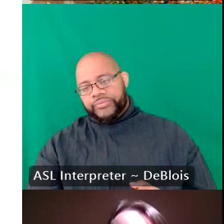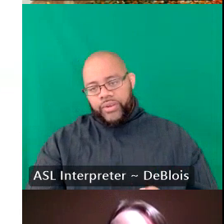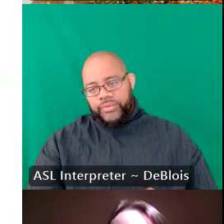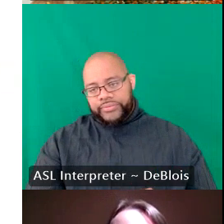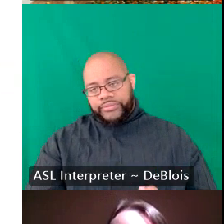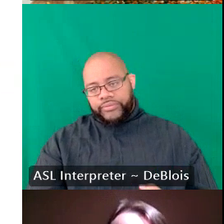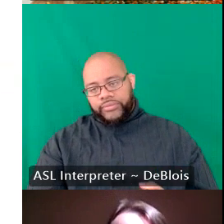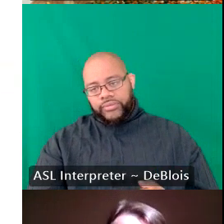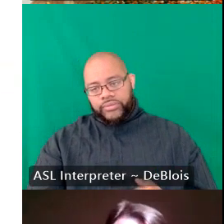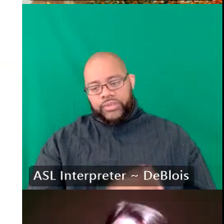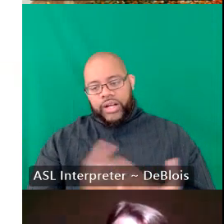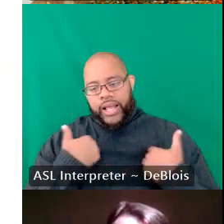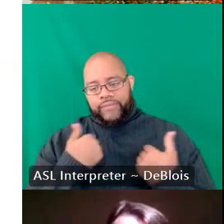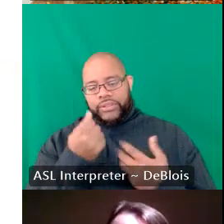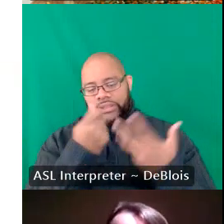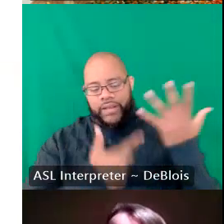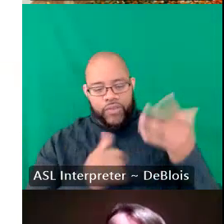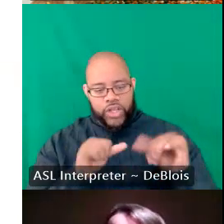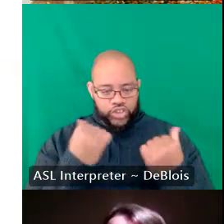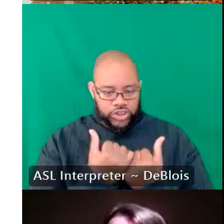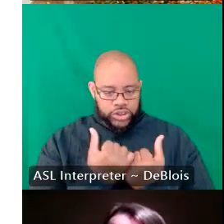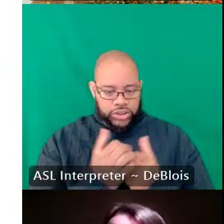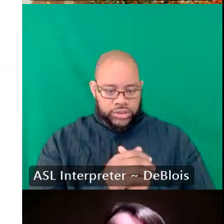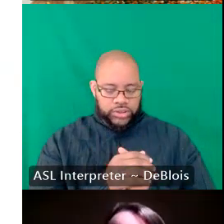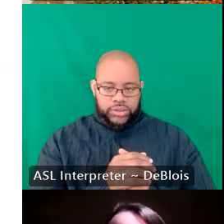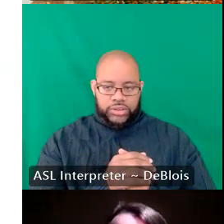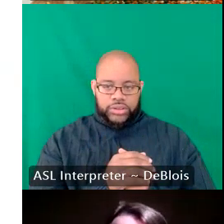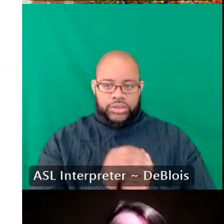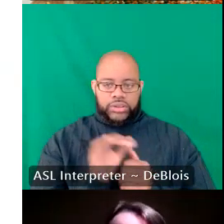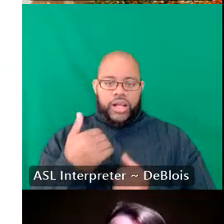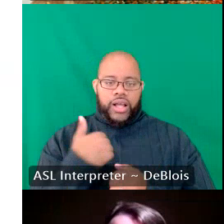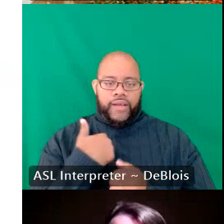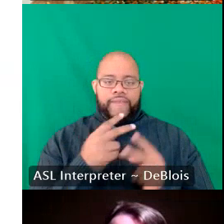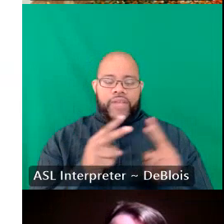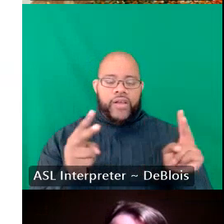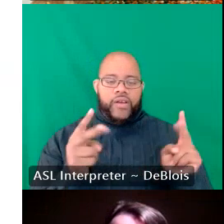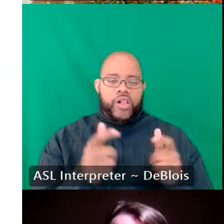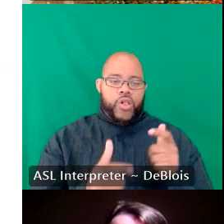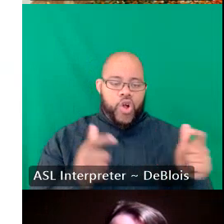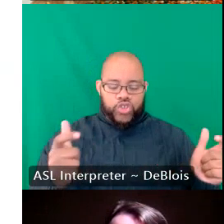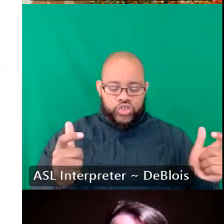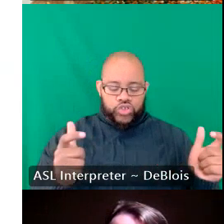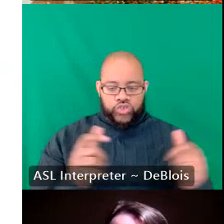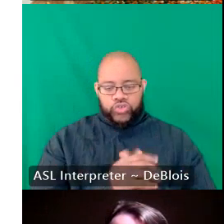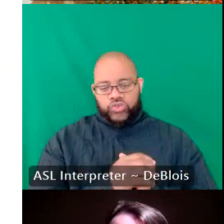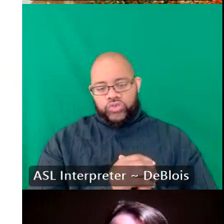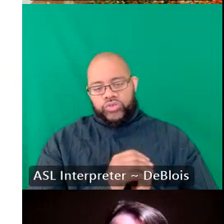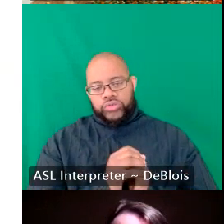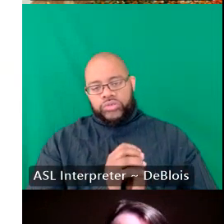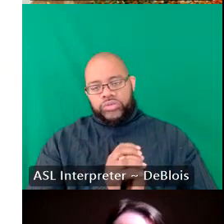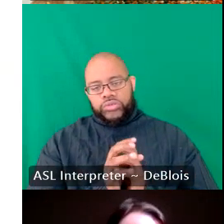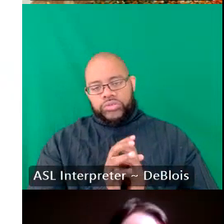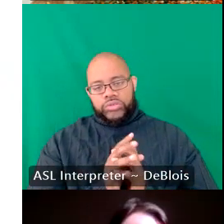there are a number of agencies that have a very large, a